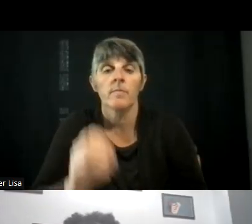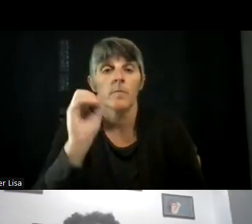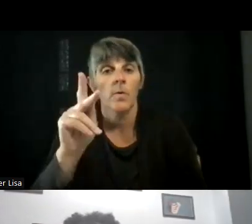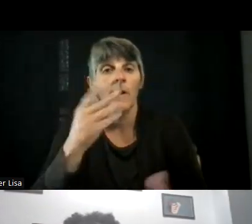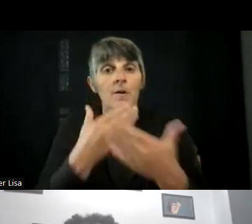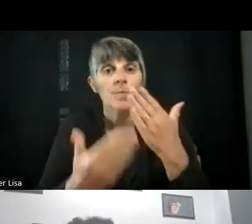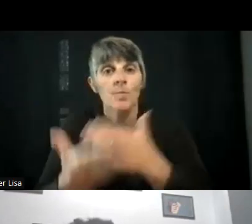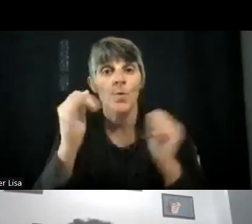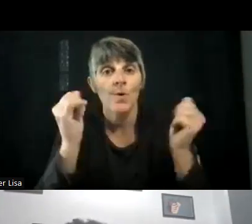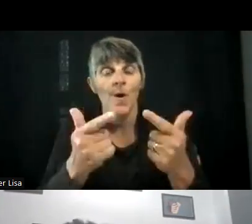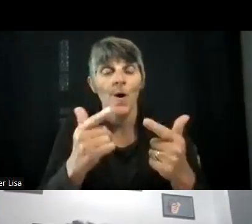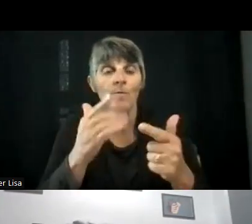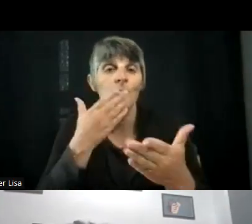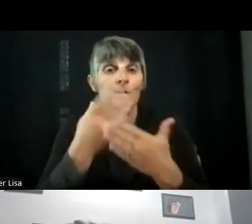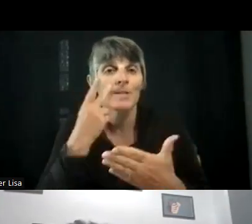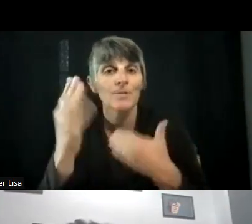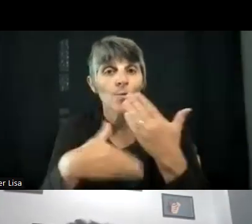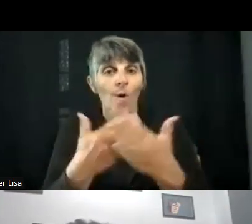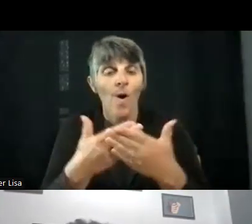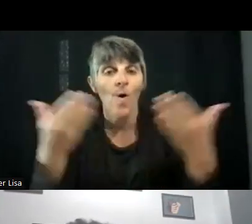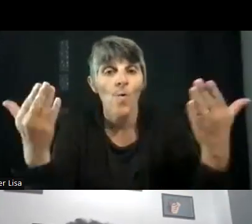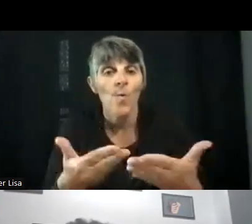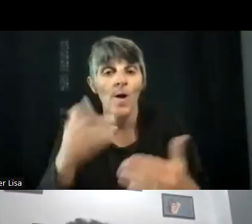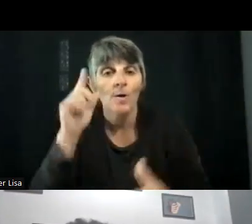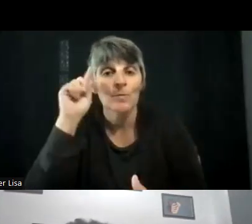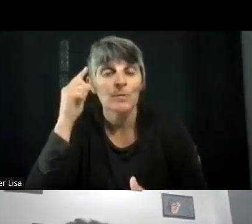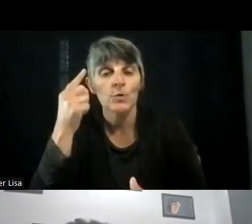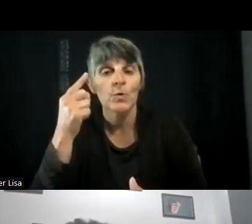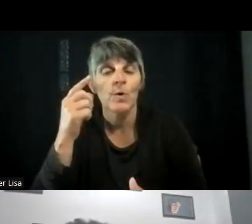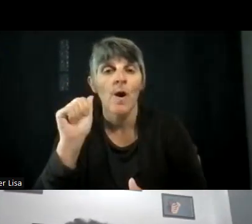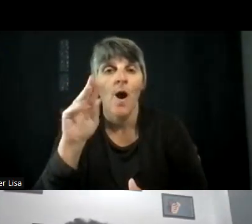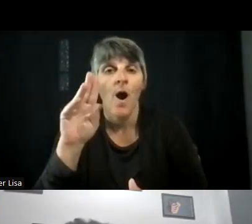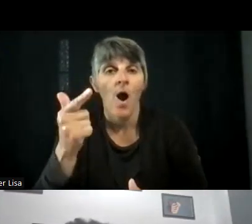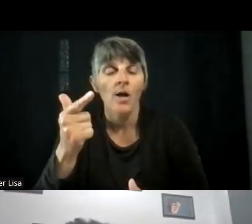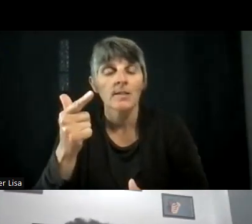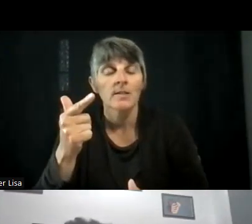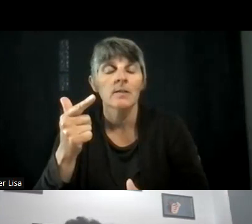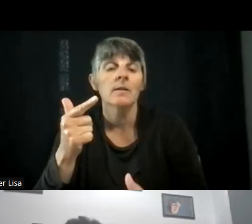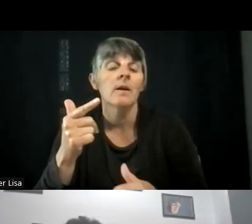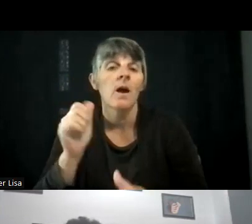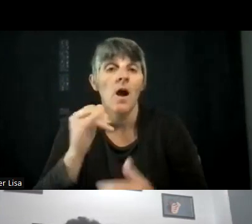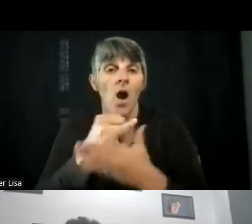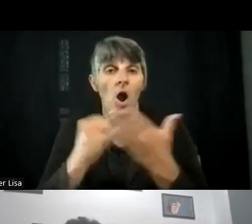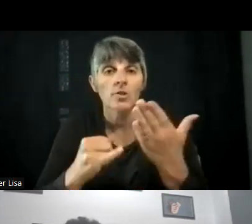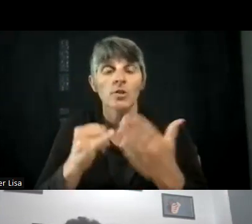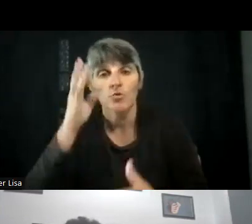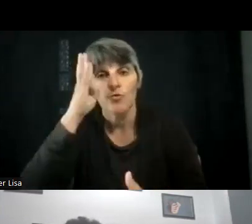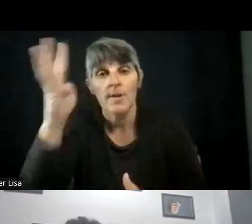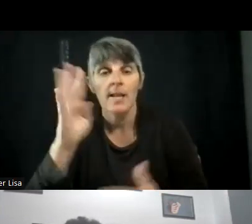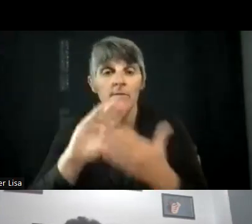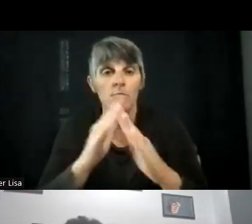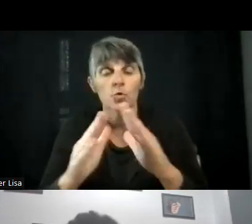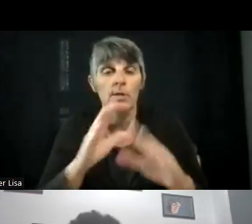Okay, good morning, everybody. Great to see you all. Welcome to the August edition of the Arts and Creative